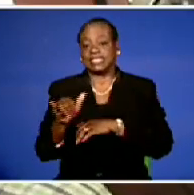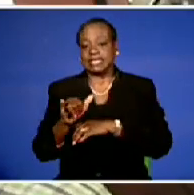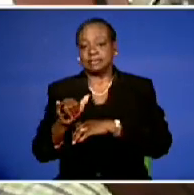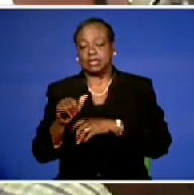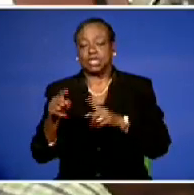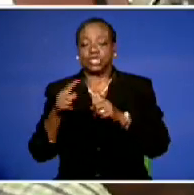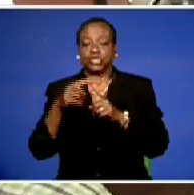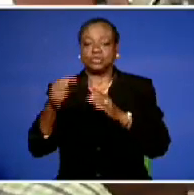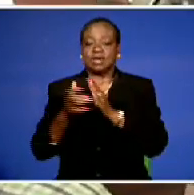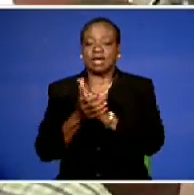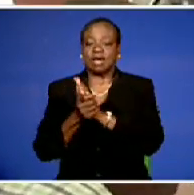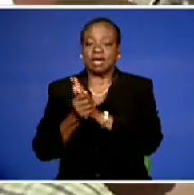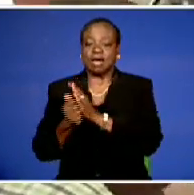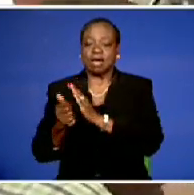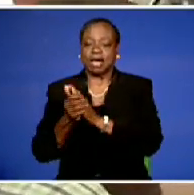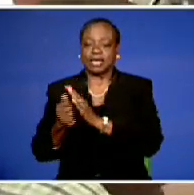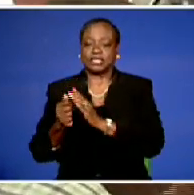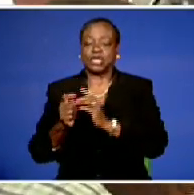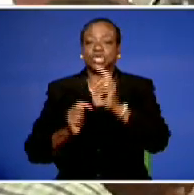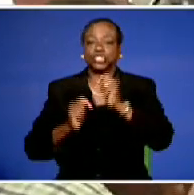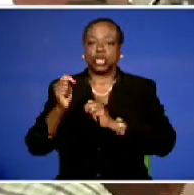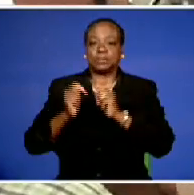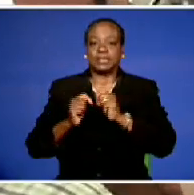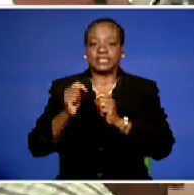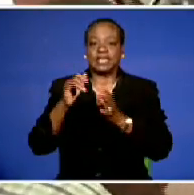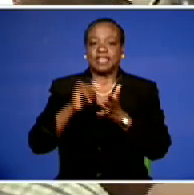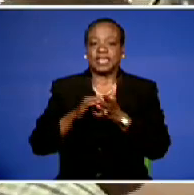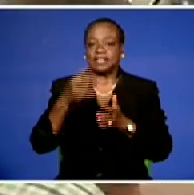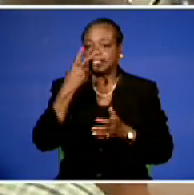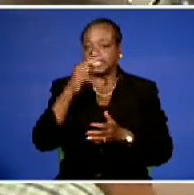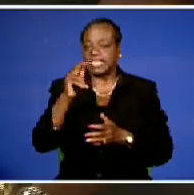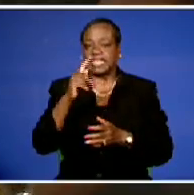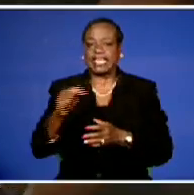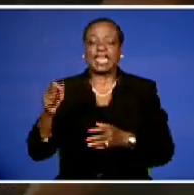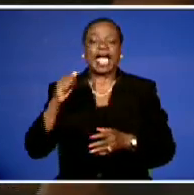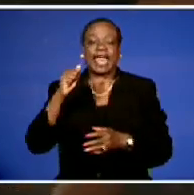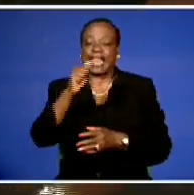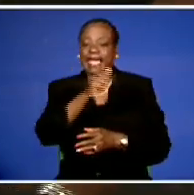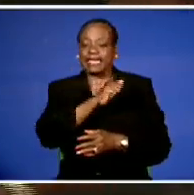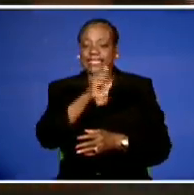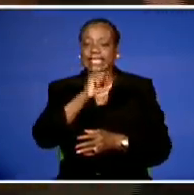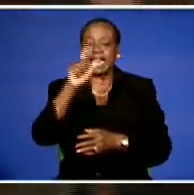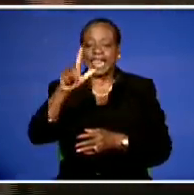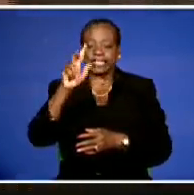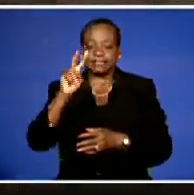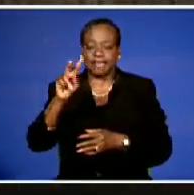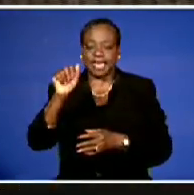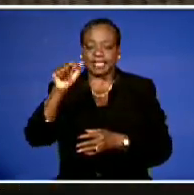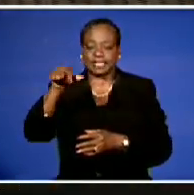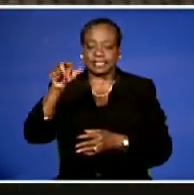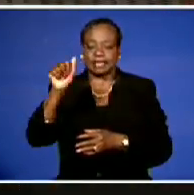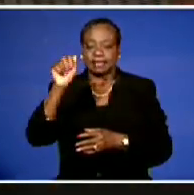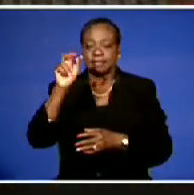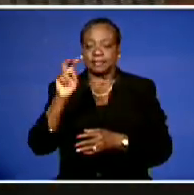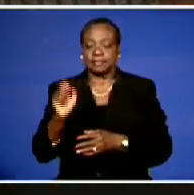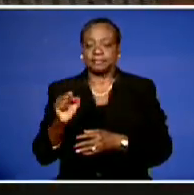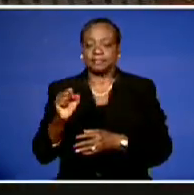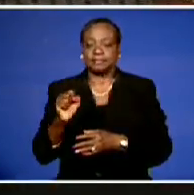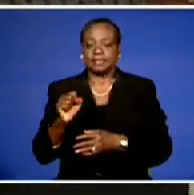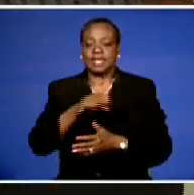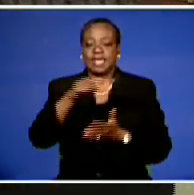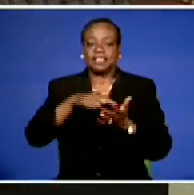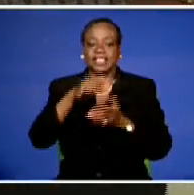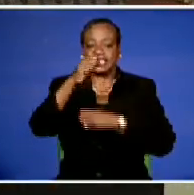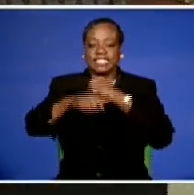tournaments that I have seen in places like Las Vegas and Atlantic City. This year's honoree for the WHIST Players